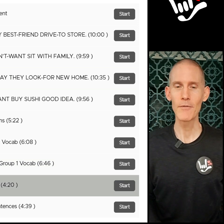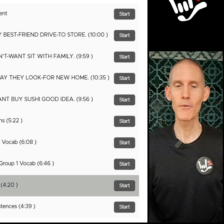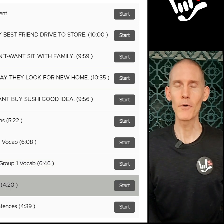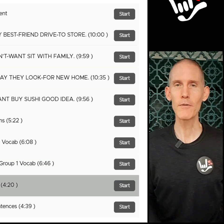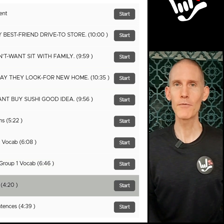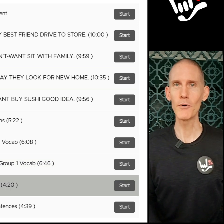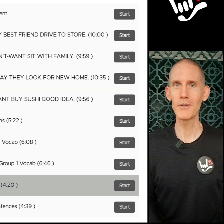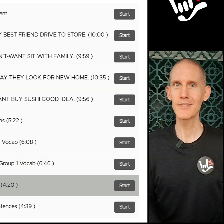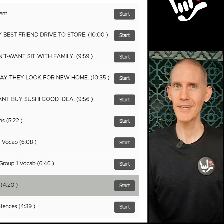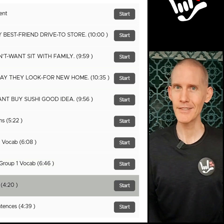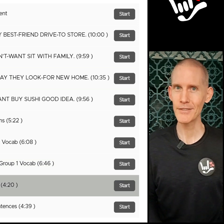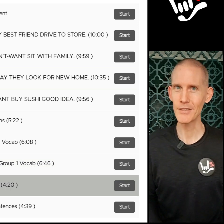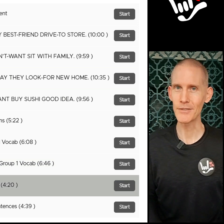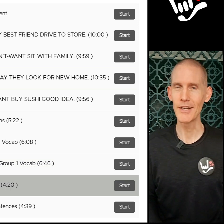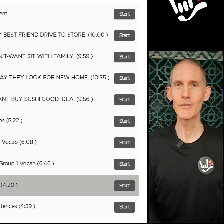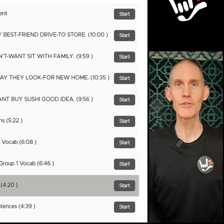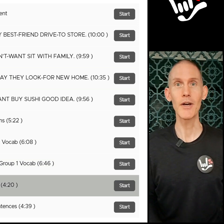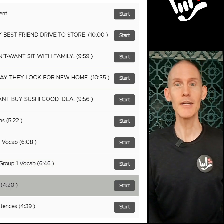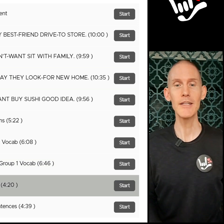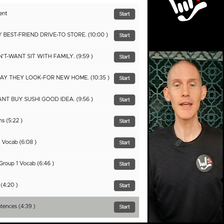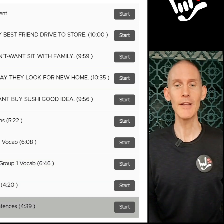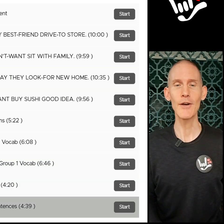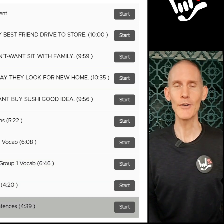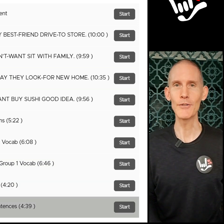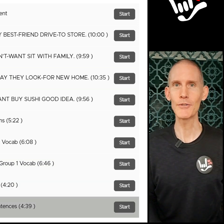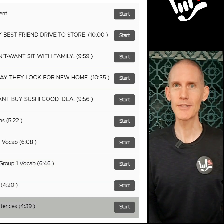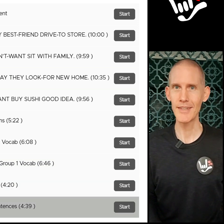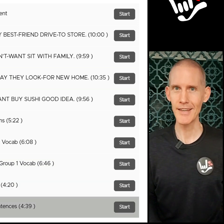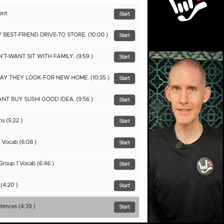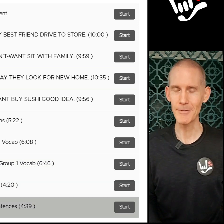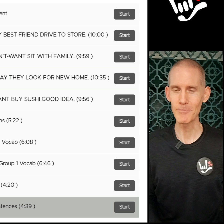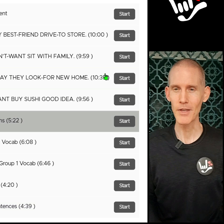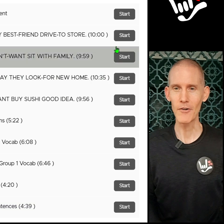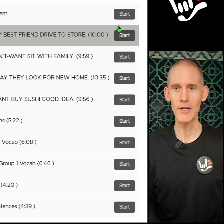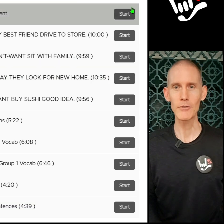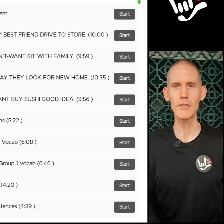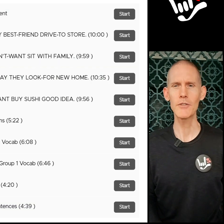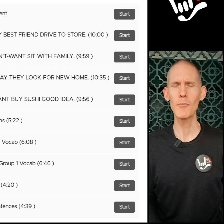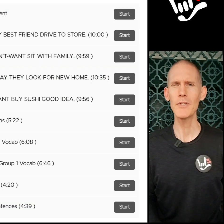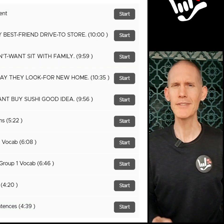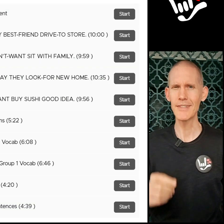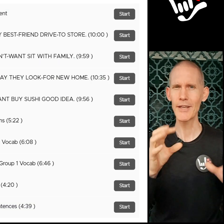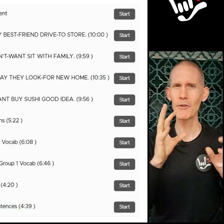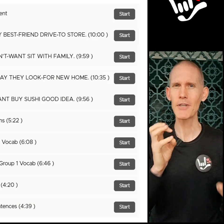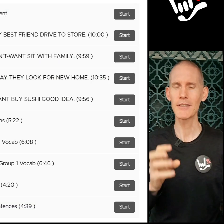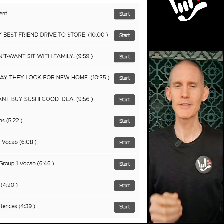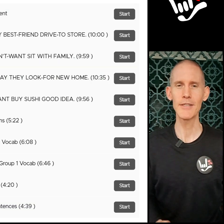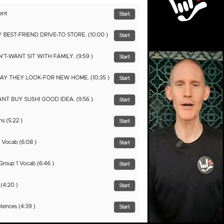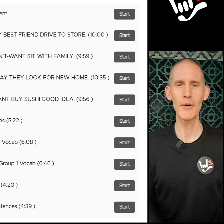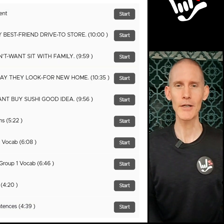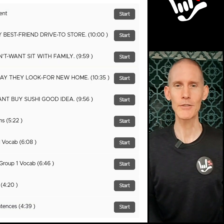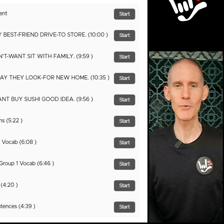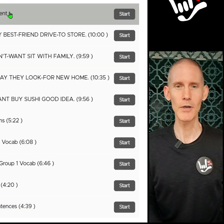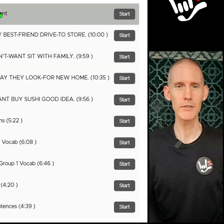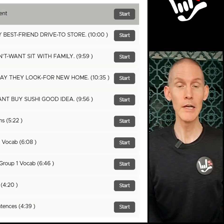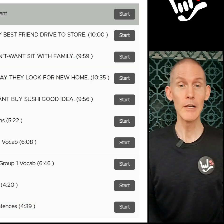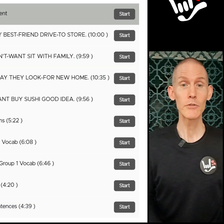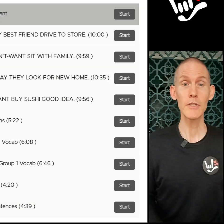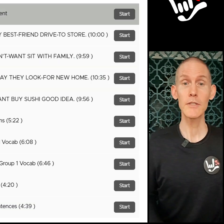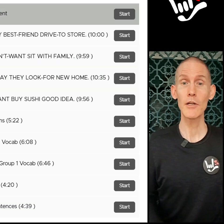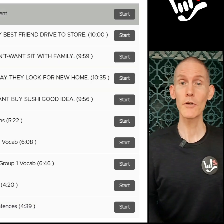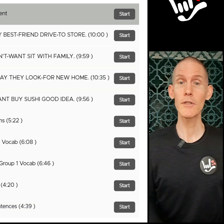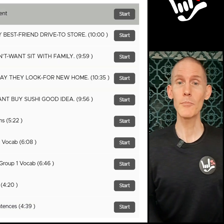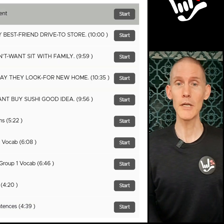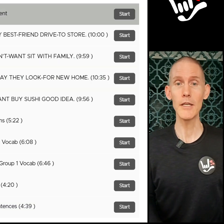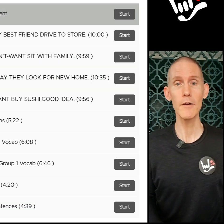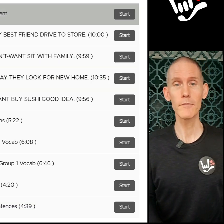test for full sentences, signing and understanding. All right, so let's jump in and take a look at, see how it actually works. So